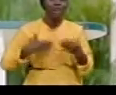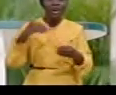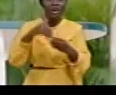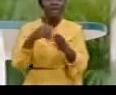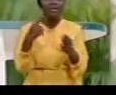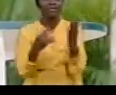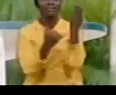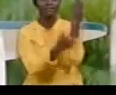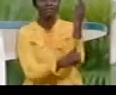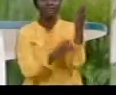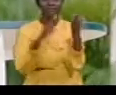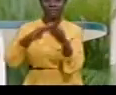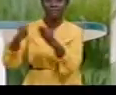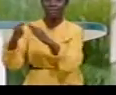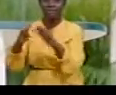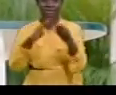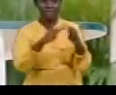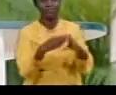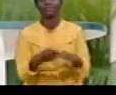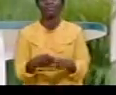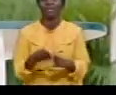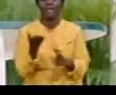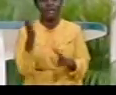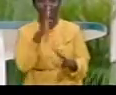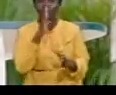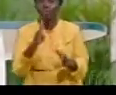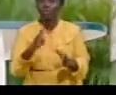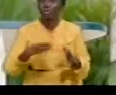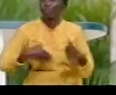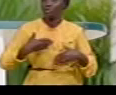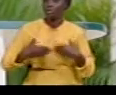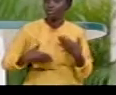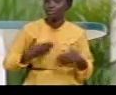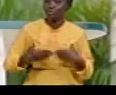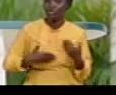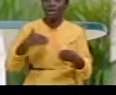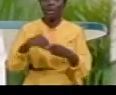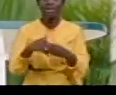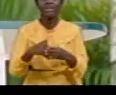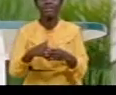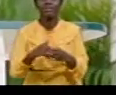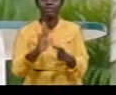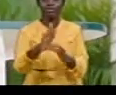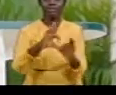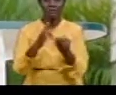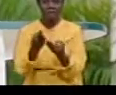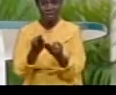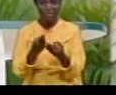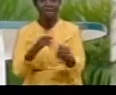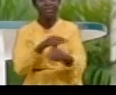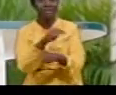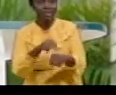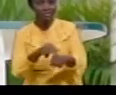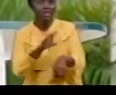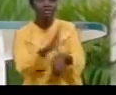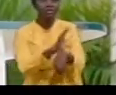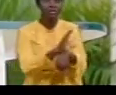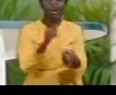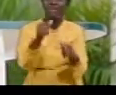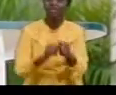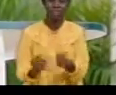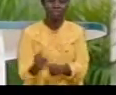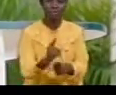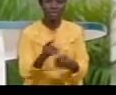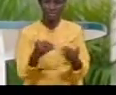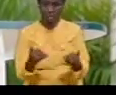will be joy in every family. There will be joy in all nations. There will be joy in every church. Joy everywhere. And lastly, let's